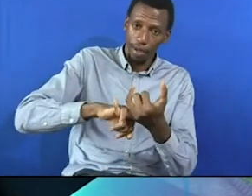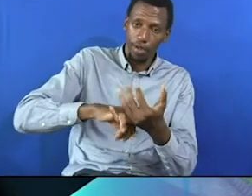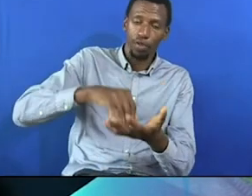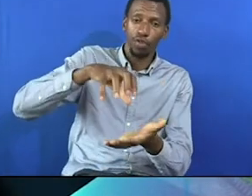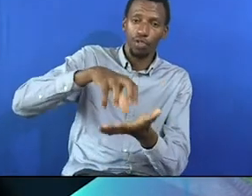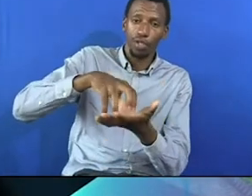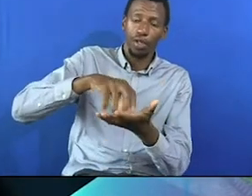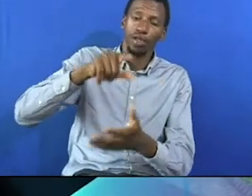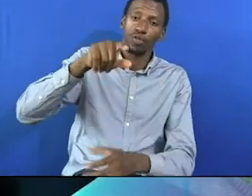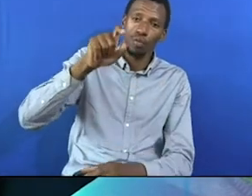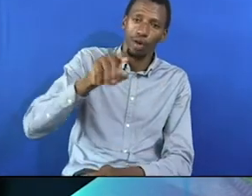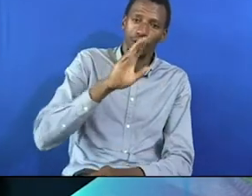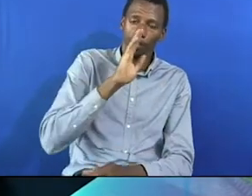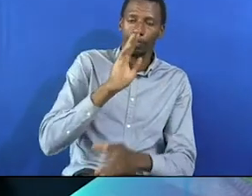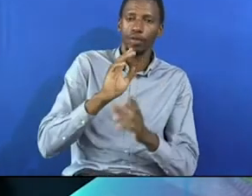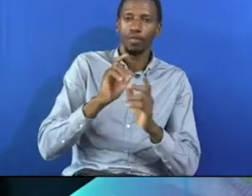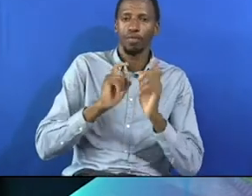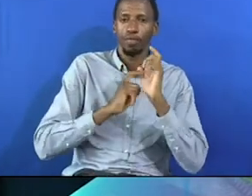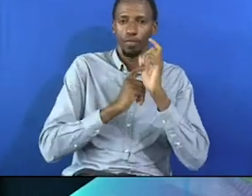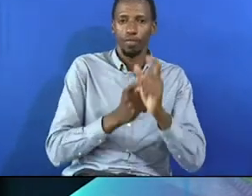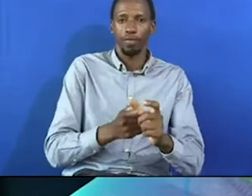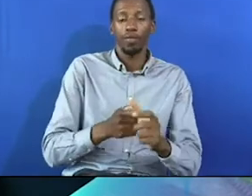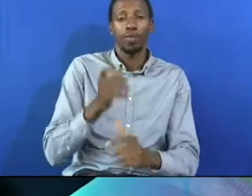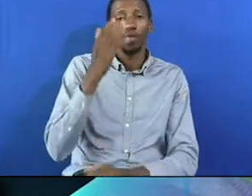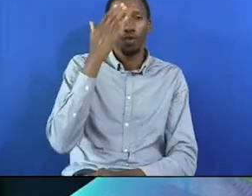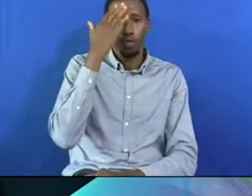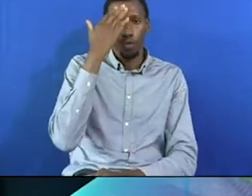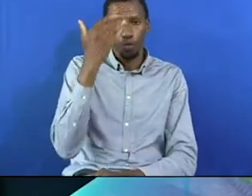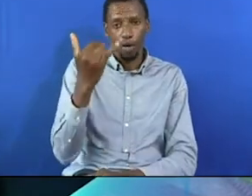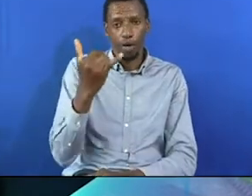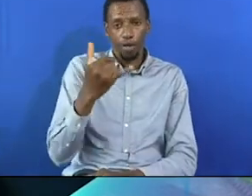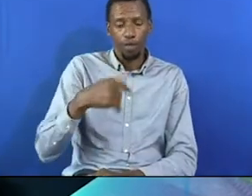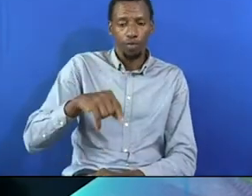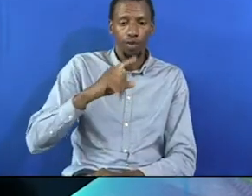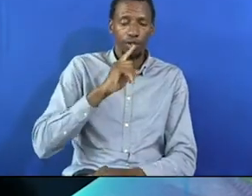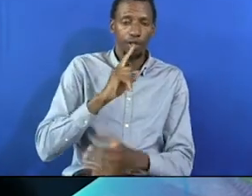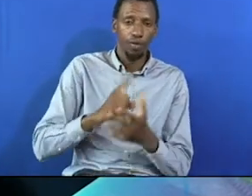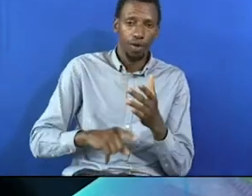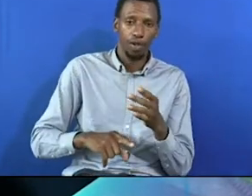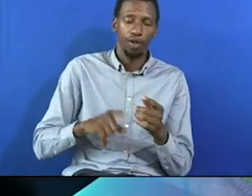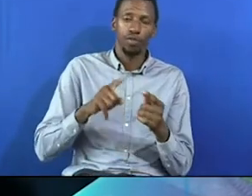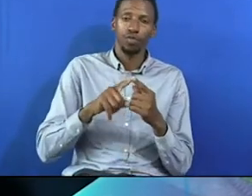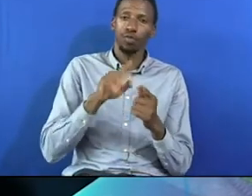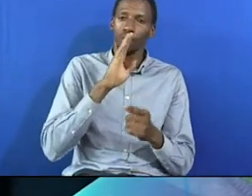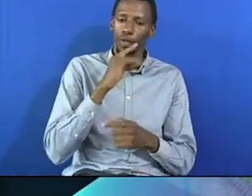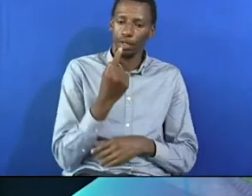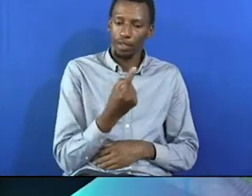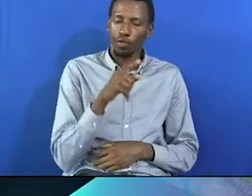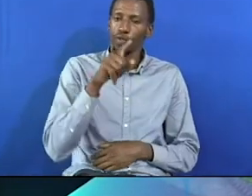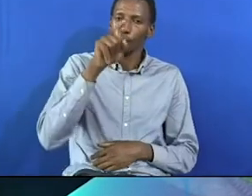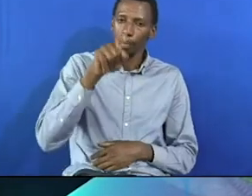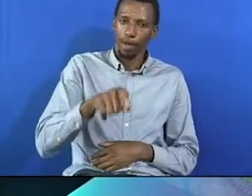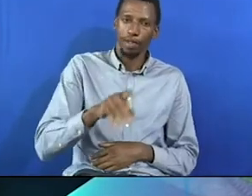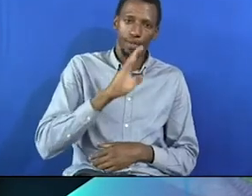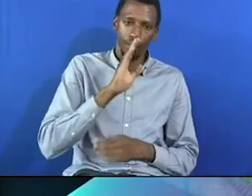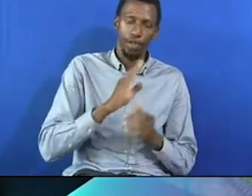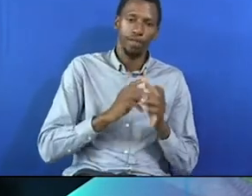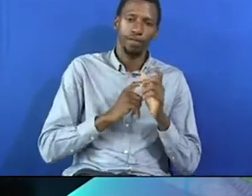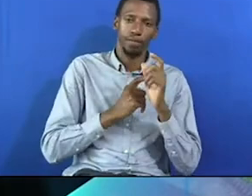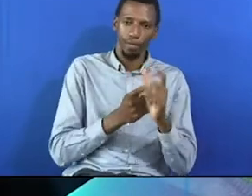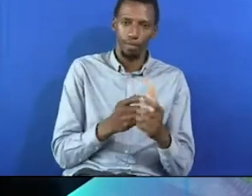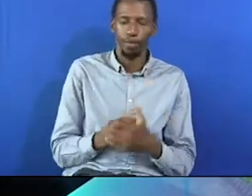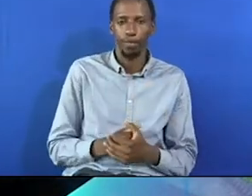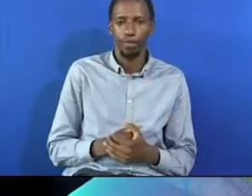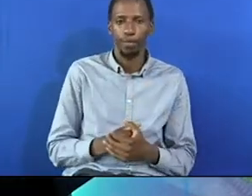gifted. Because we are saying to be single, you must be what? You must be gifted. My